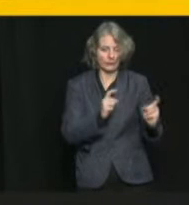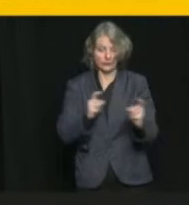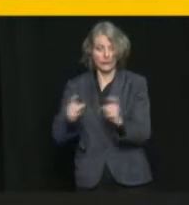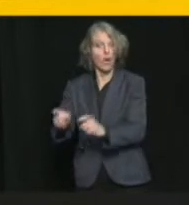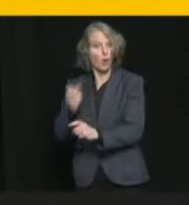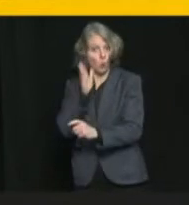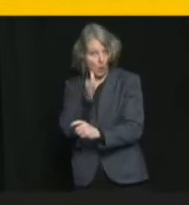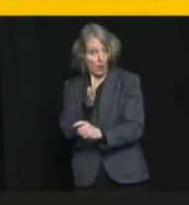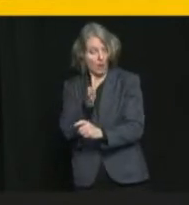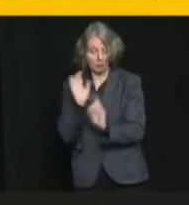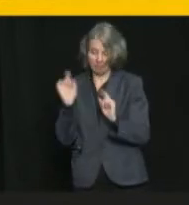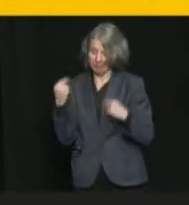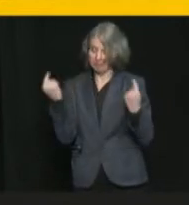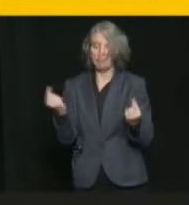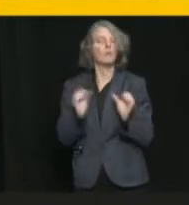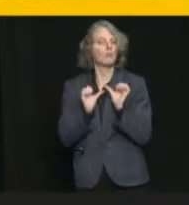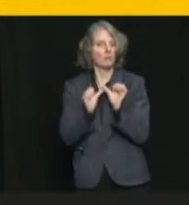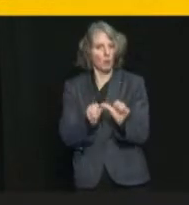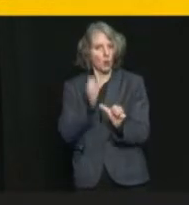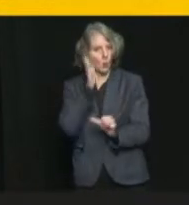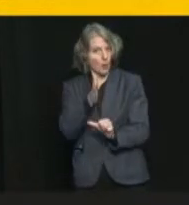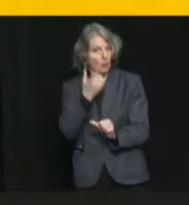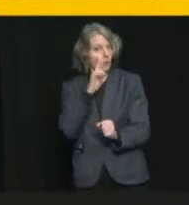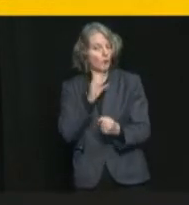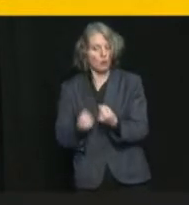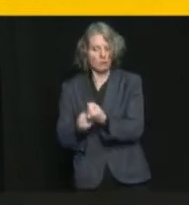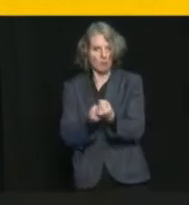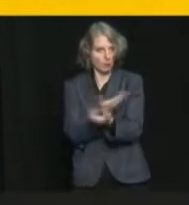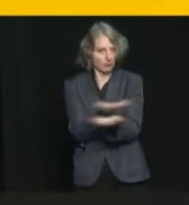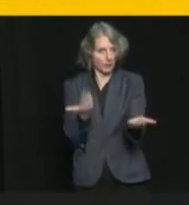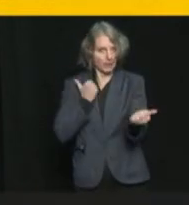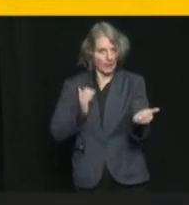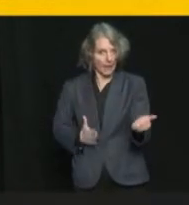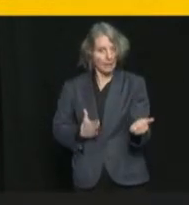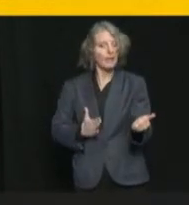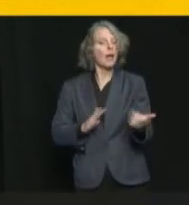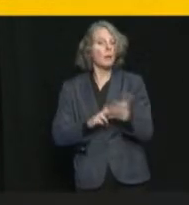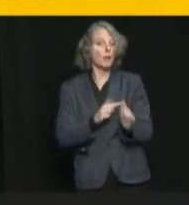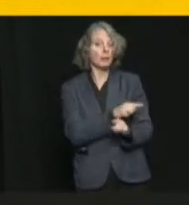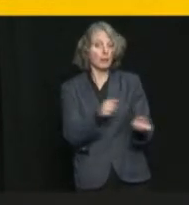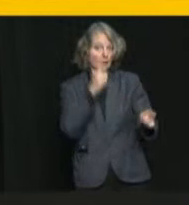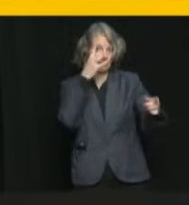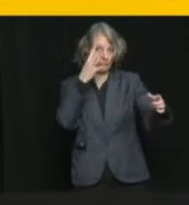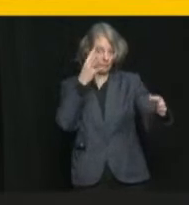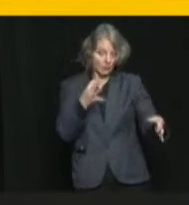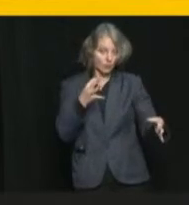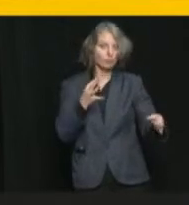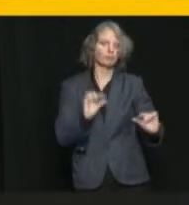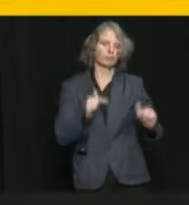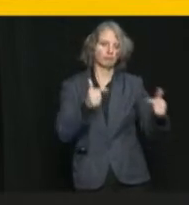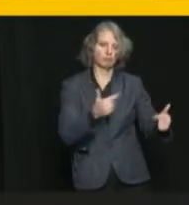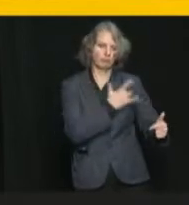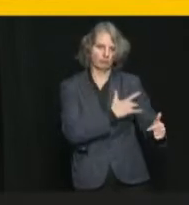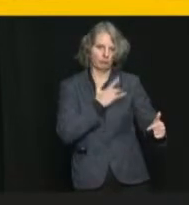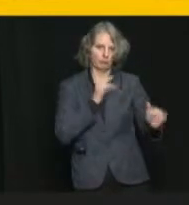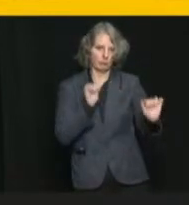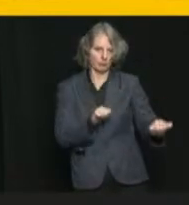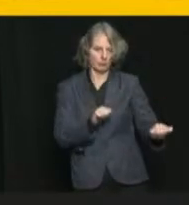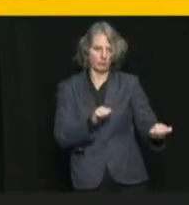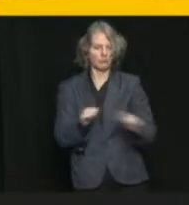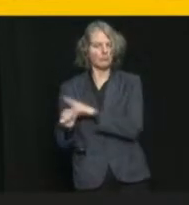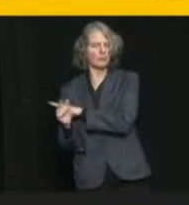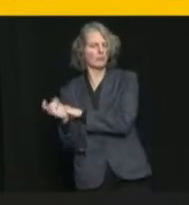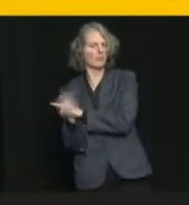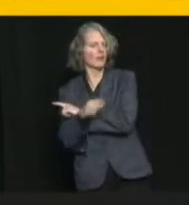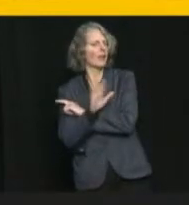be there to support Canadians and allow the provinces to make the decisions they need to make. Yes, thank you. Prime